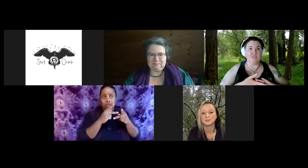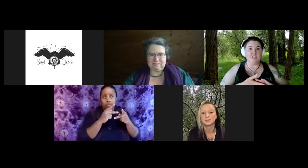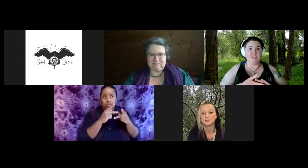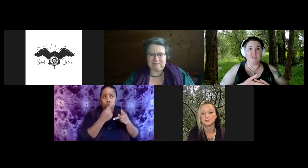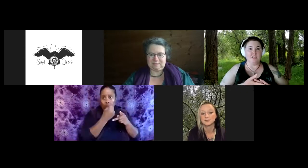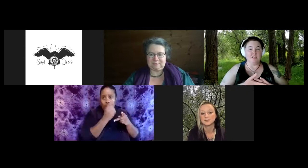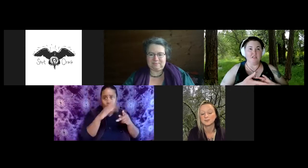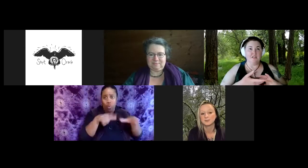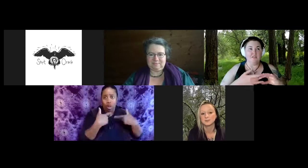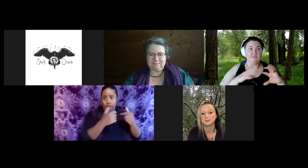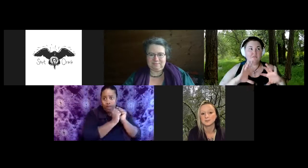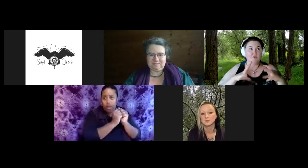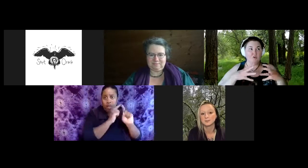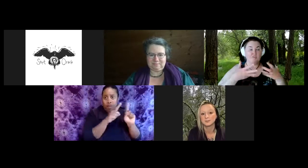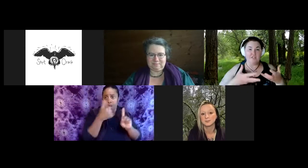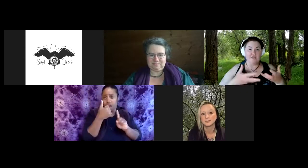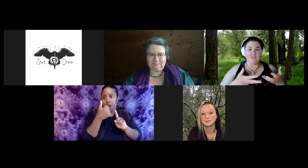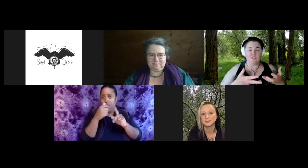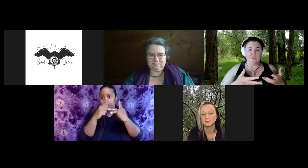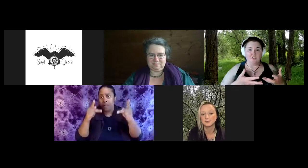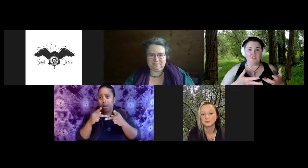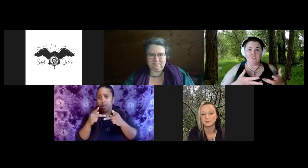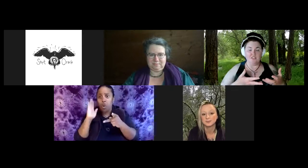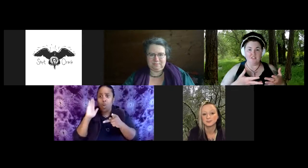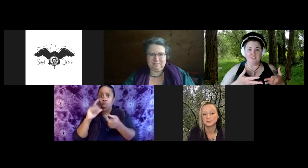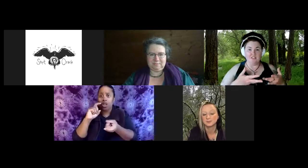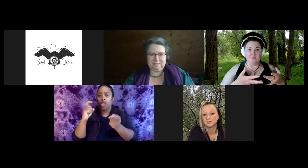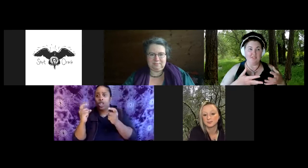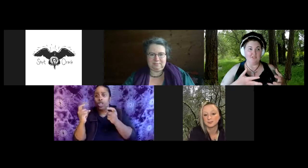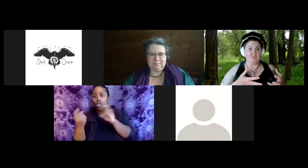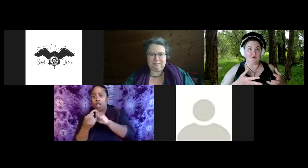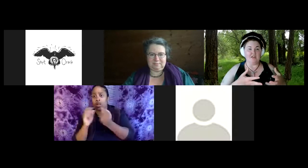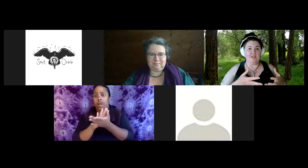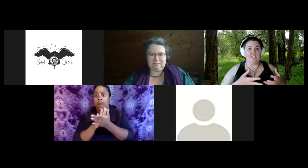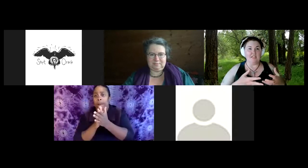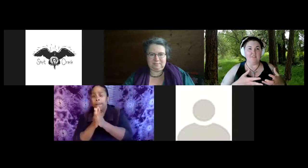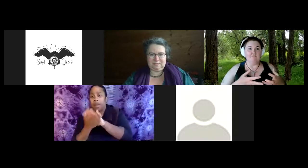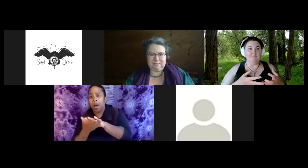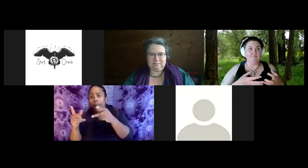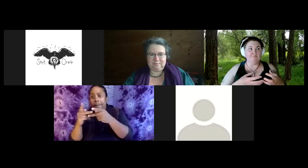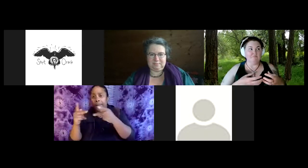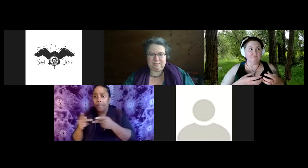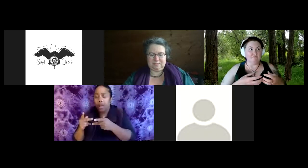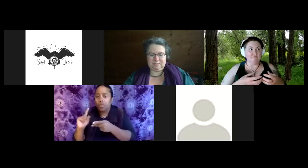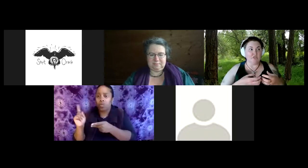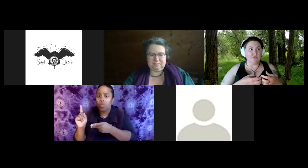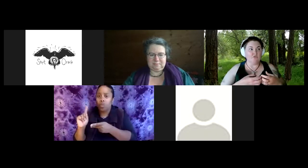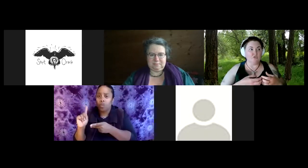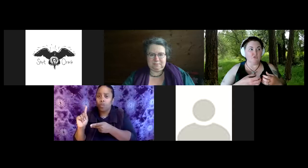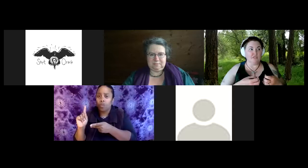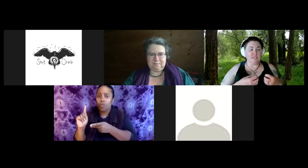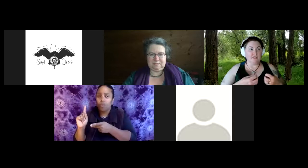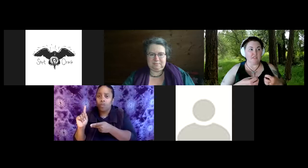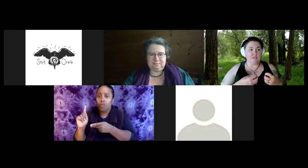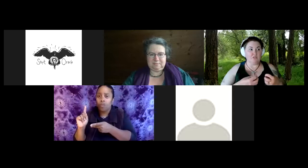just naturally morph into the place where